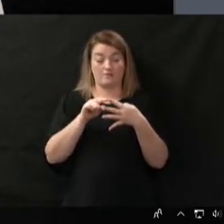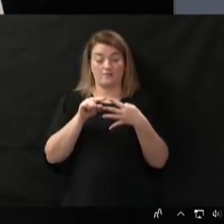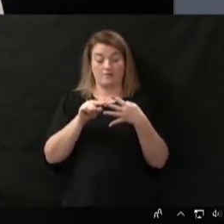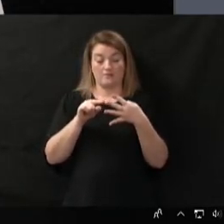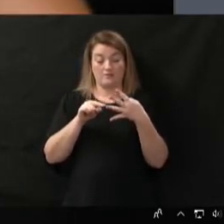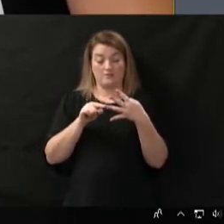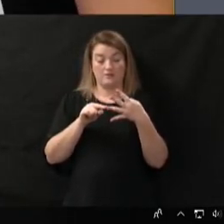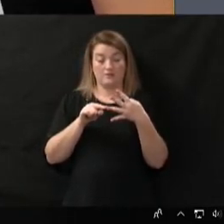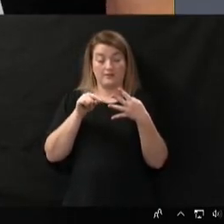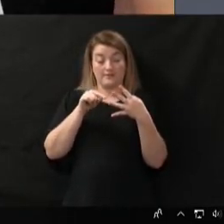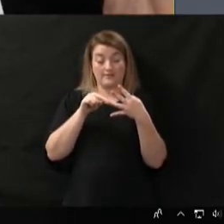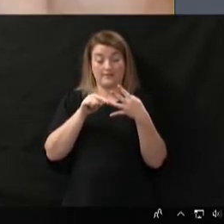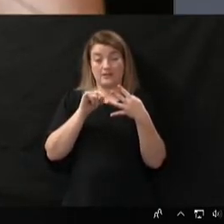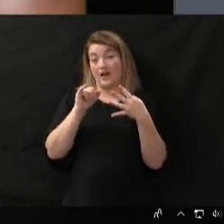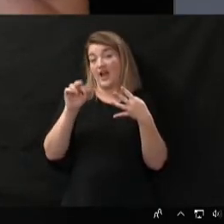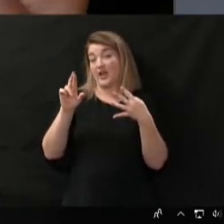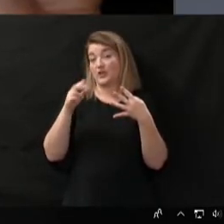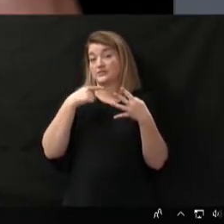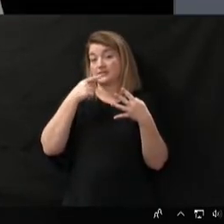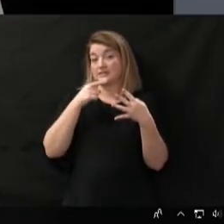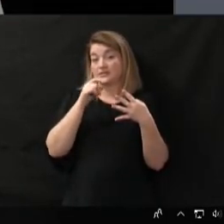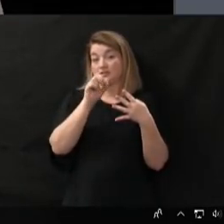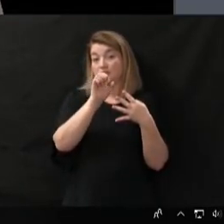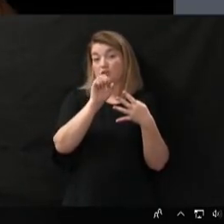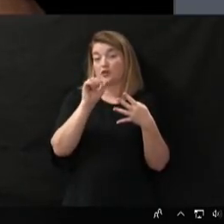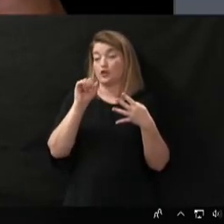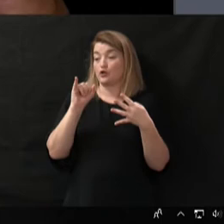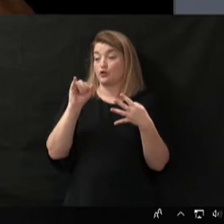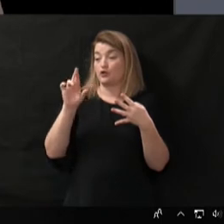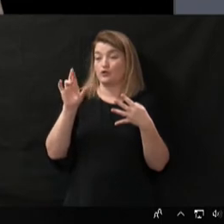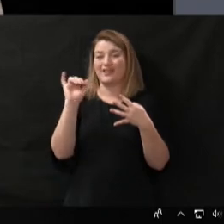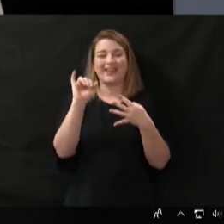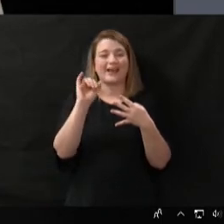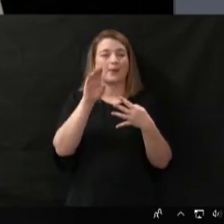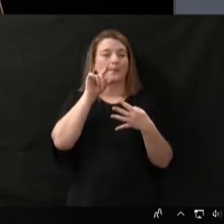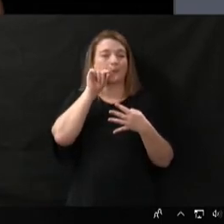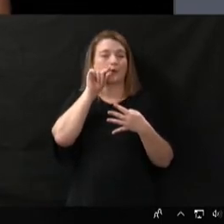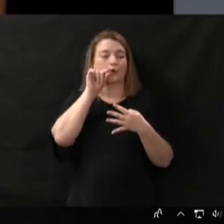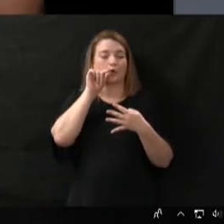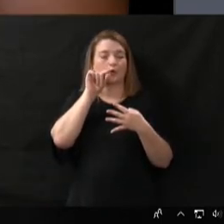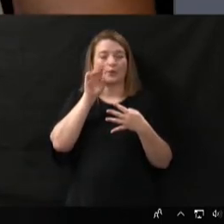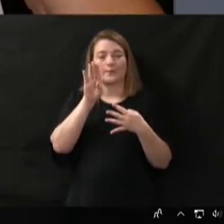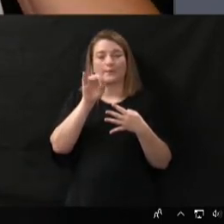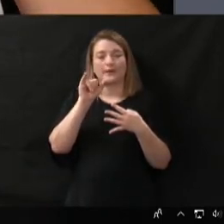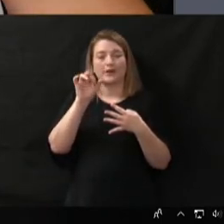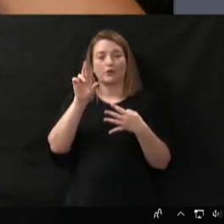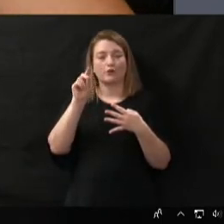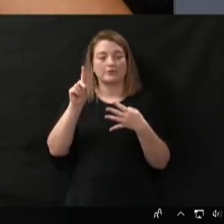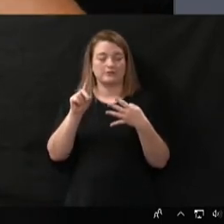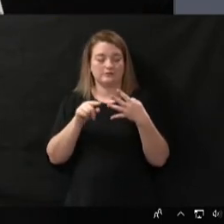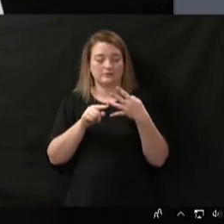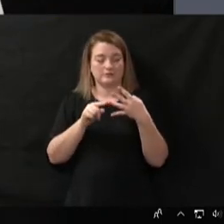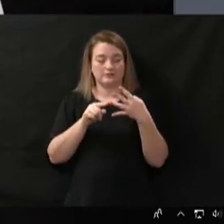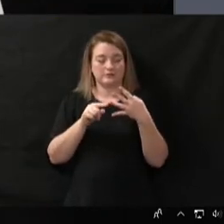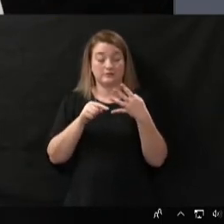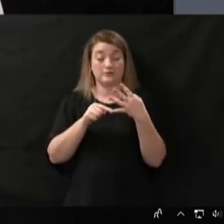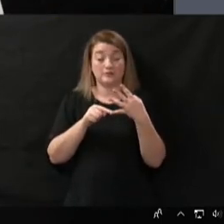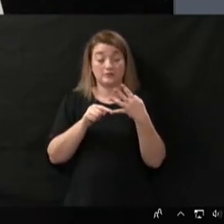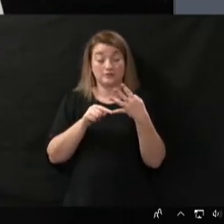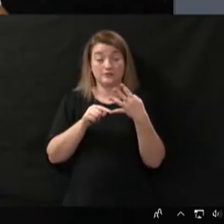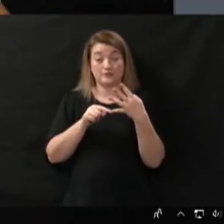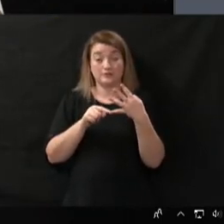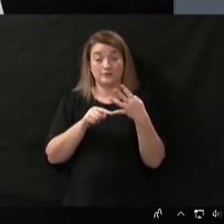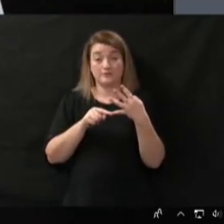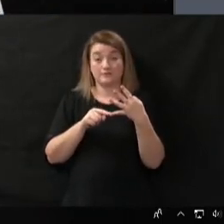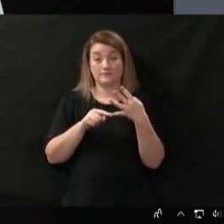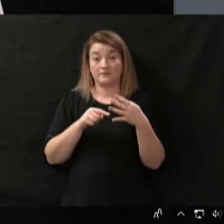And then this IR says as in bird. And the, for me